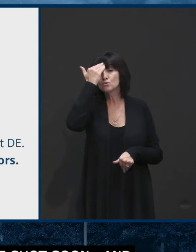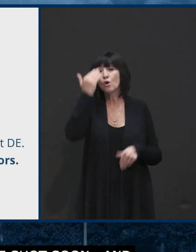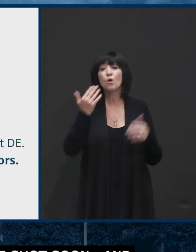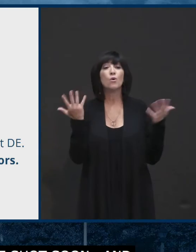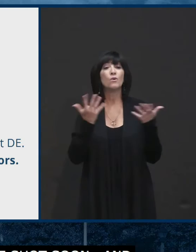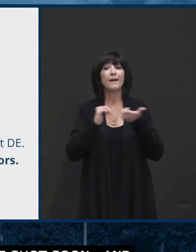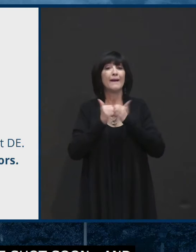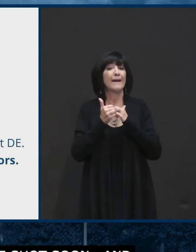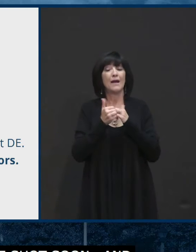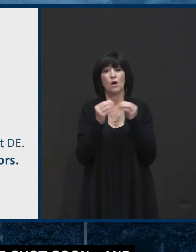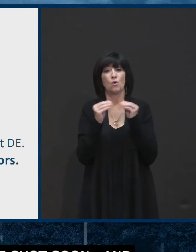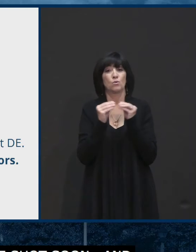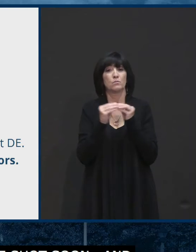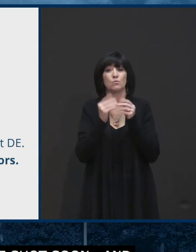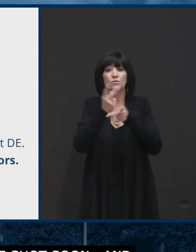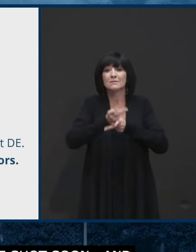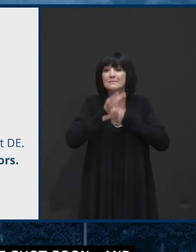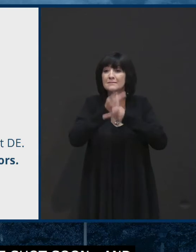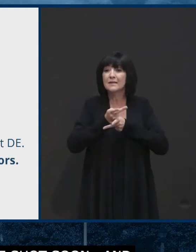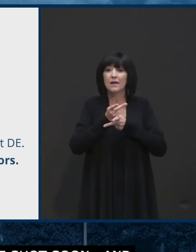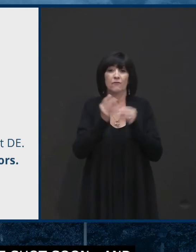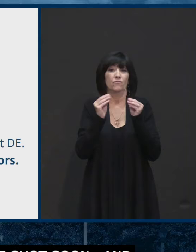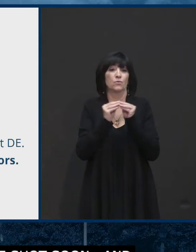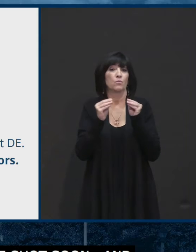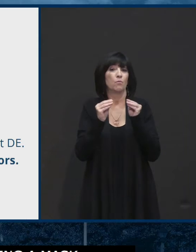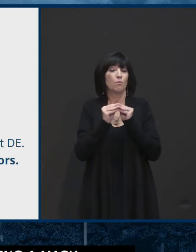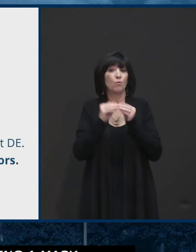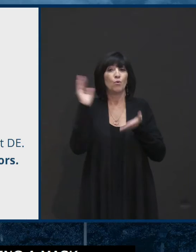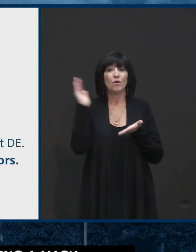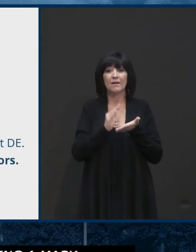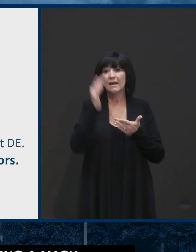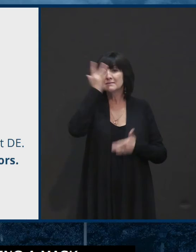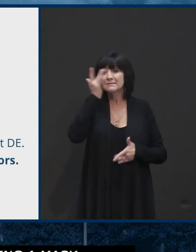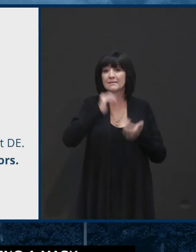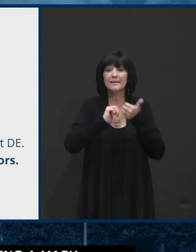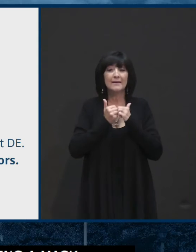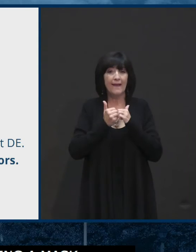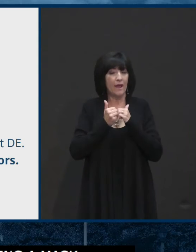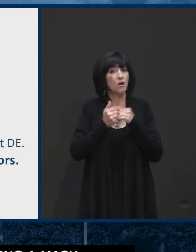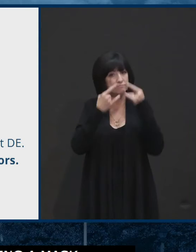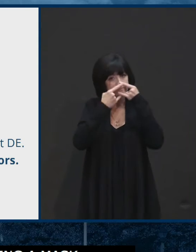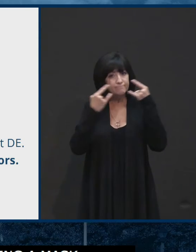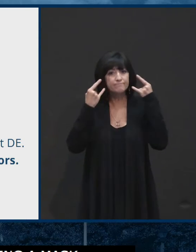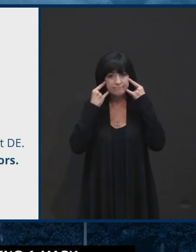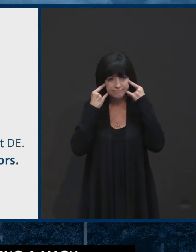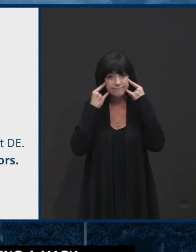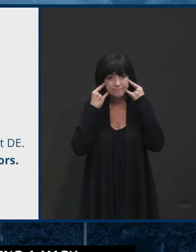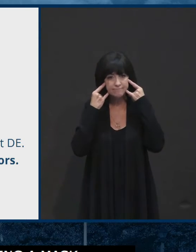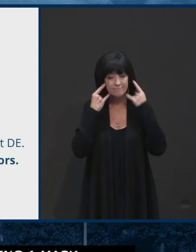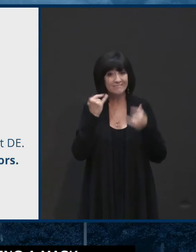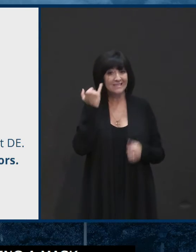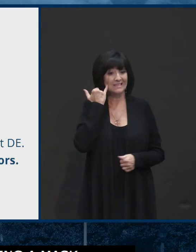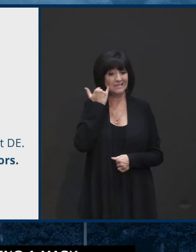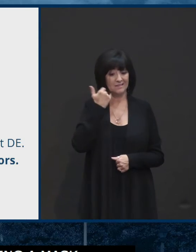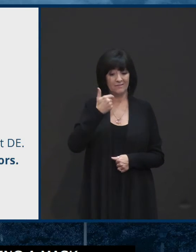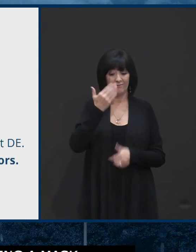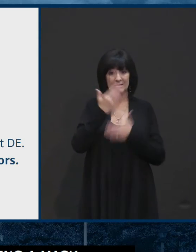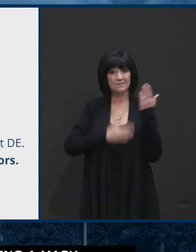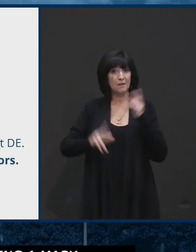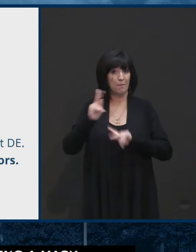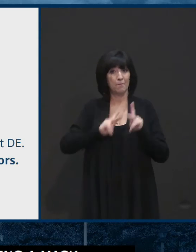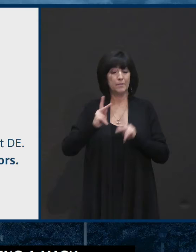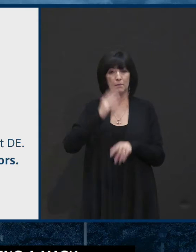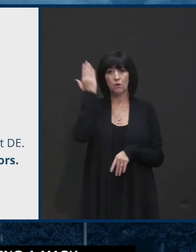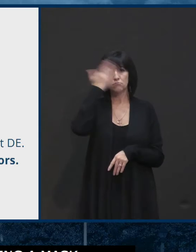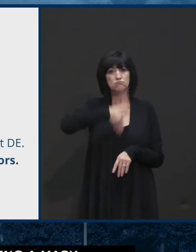mask is mostly to protect others from a virus that you may be spreading and not know about it. We know so many people that